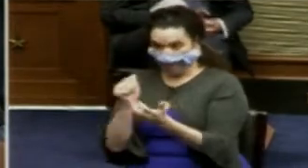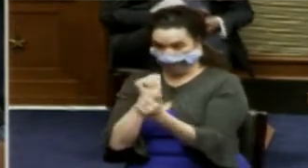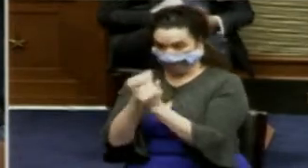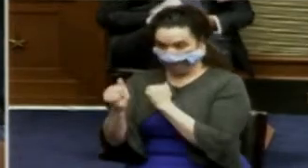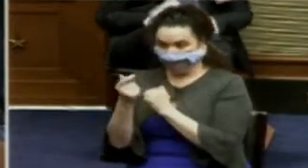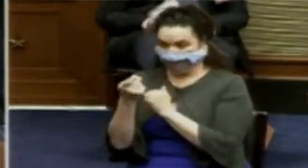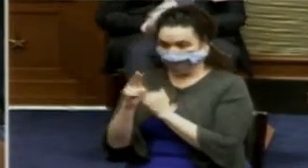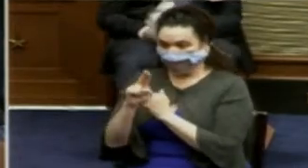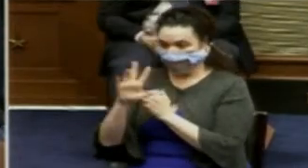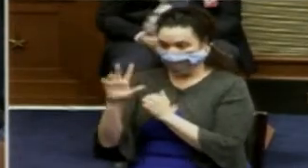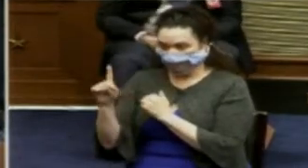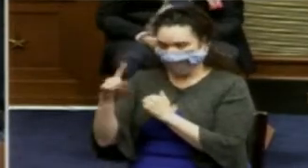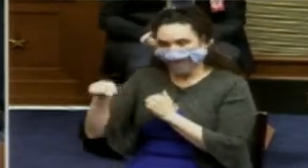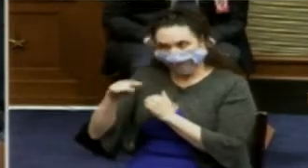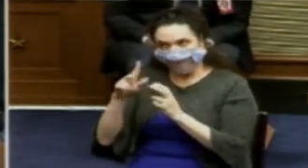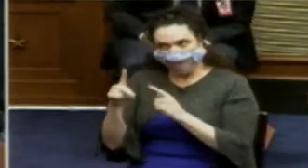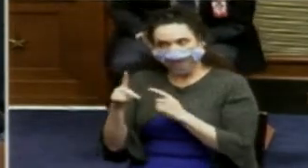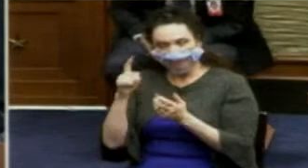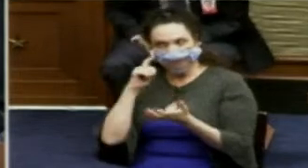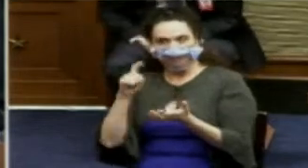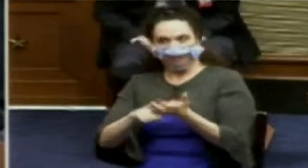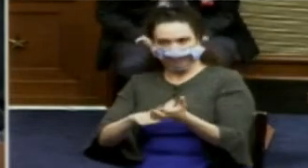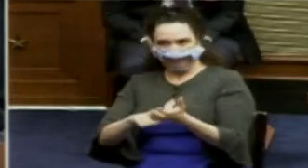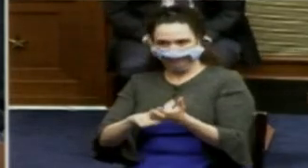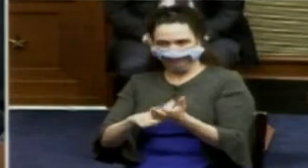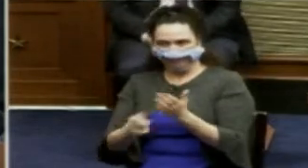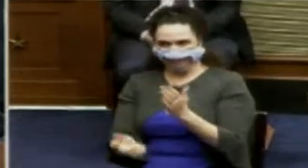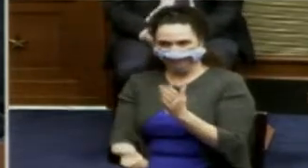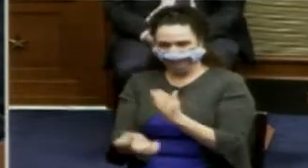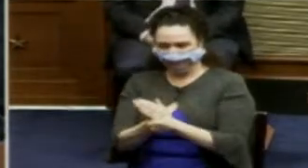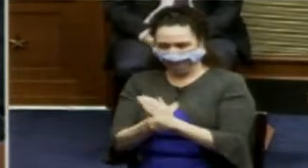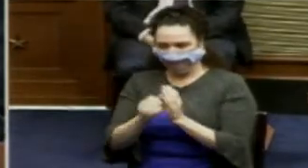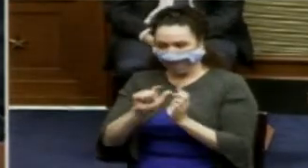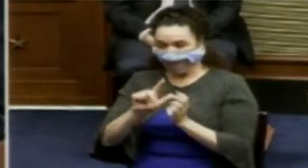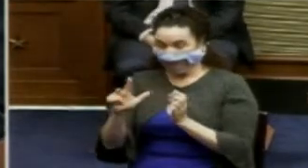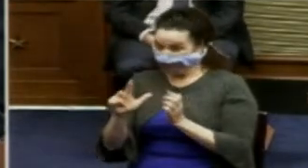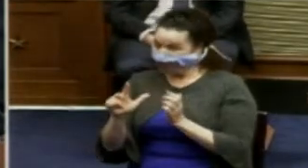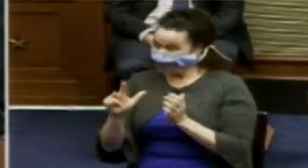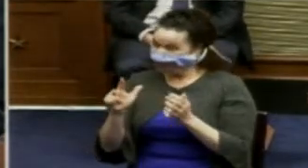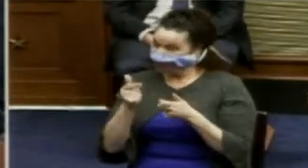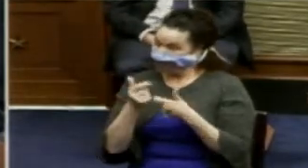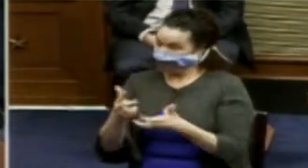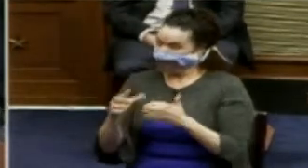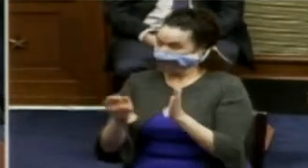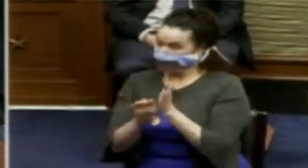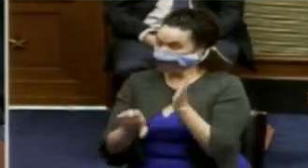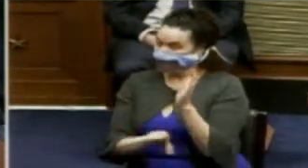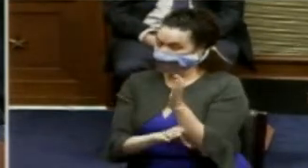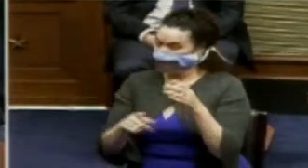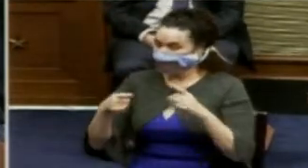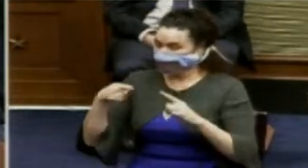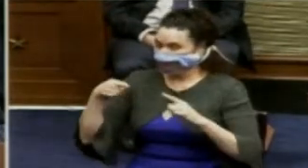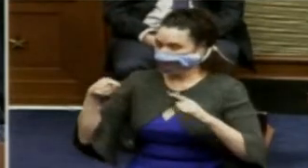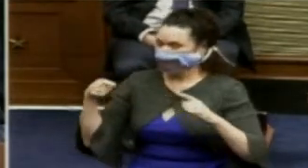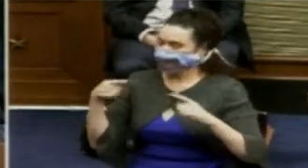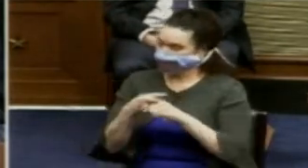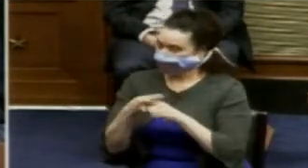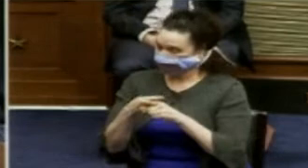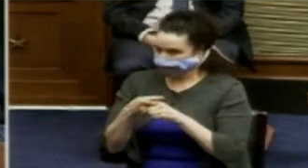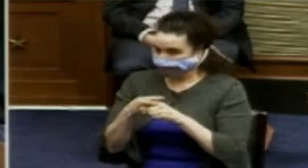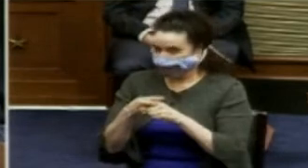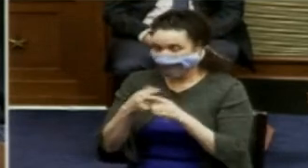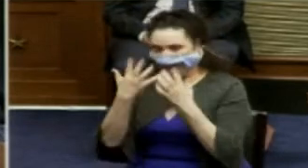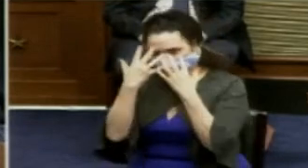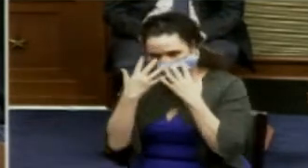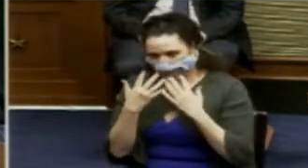the 23rd Amendment poses a constitutional problem for them. Unfortunately, H.R.